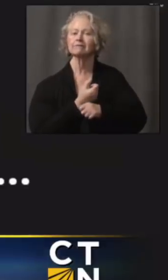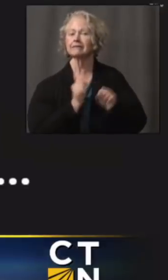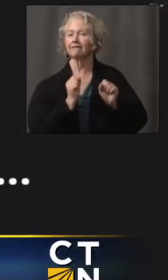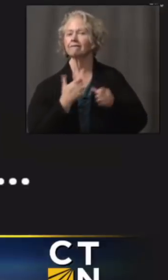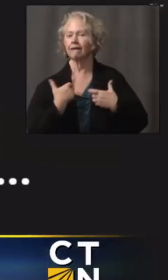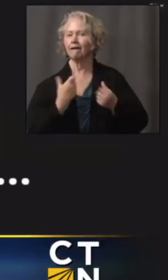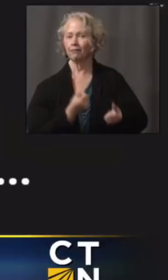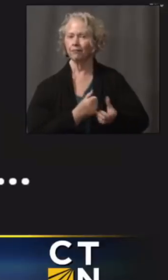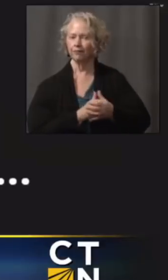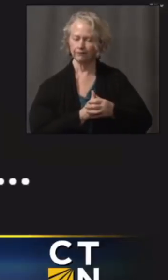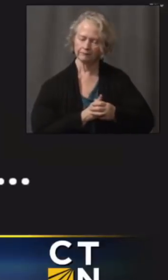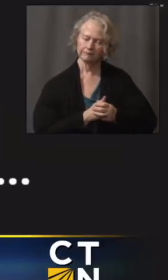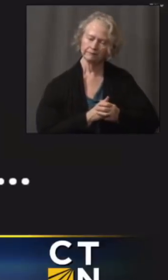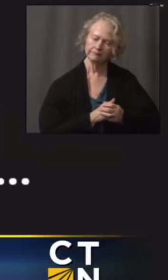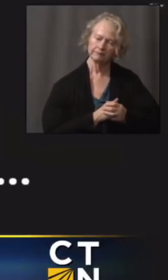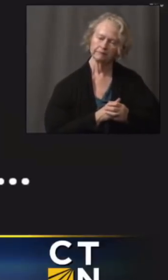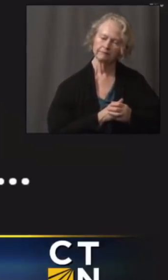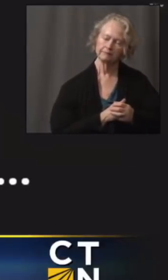very much.